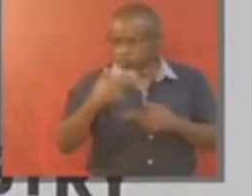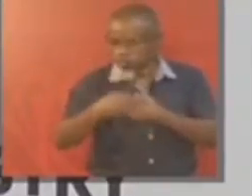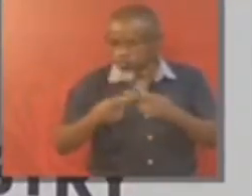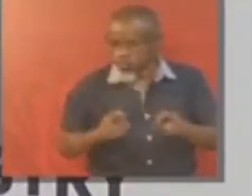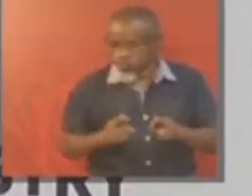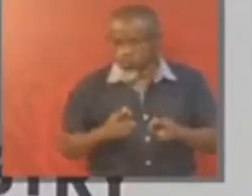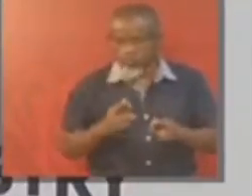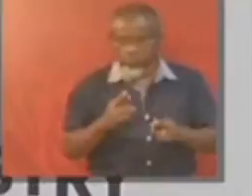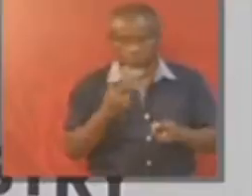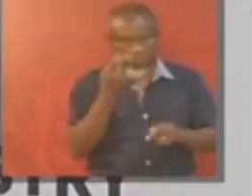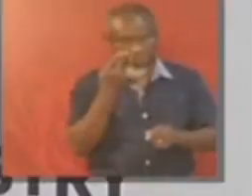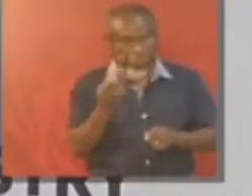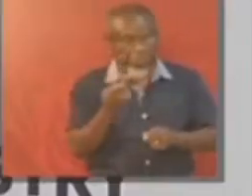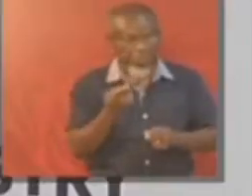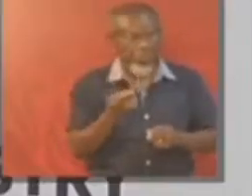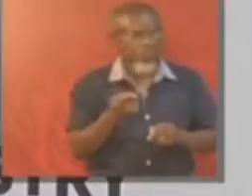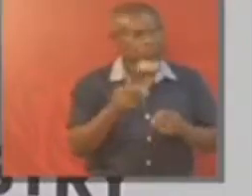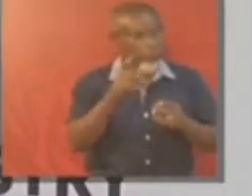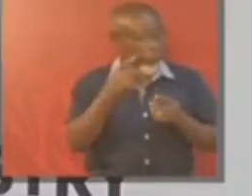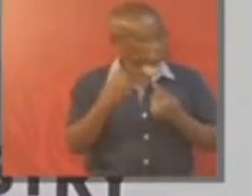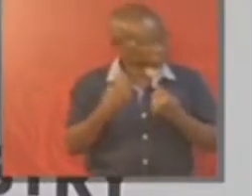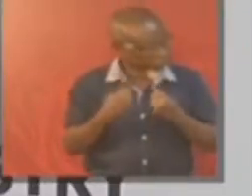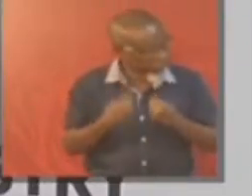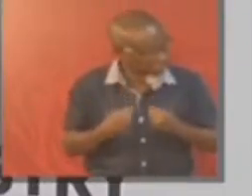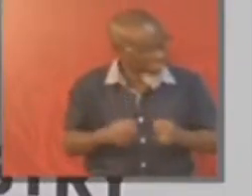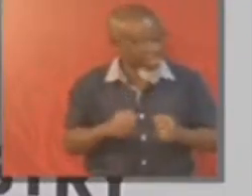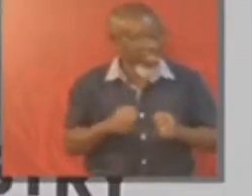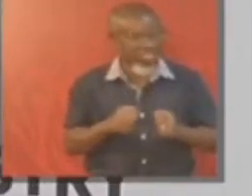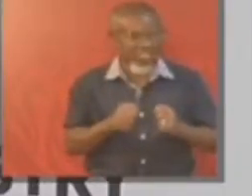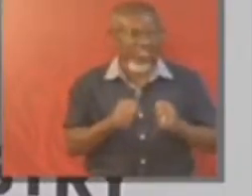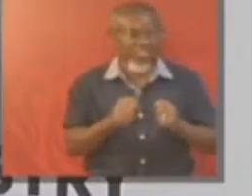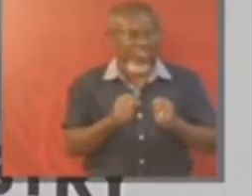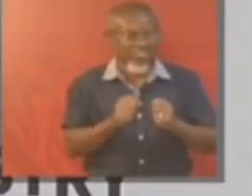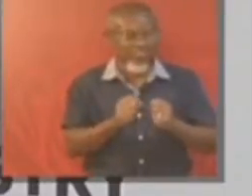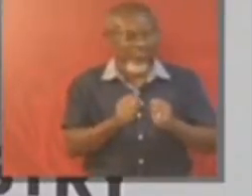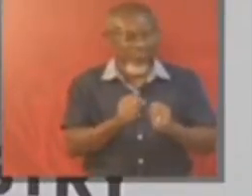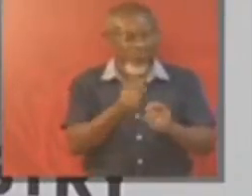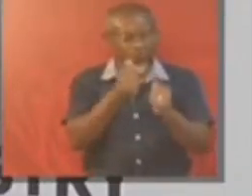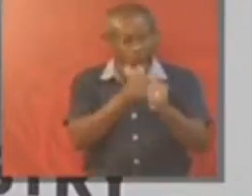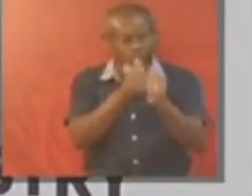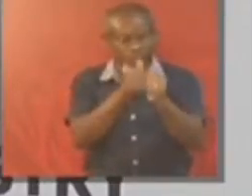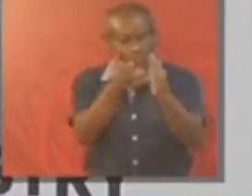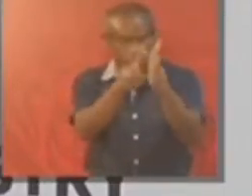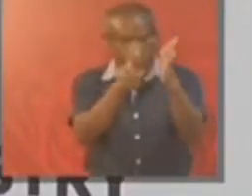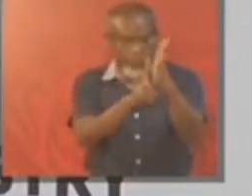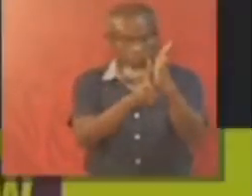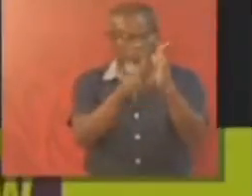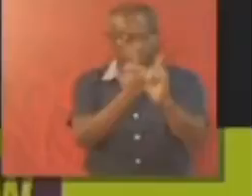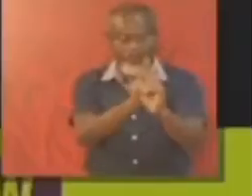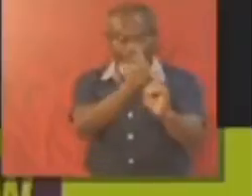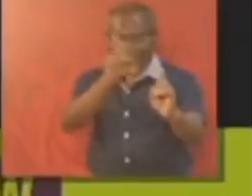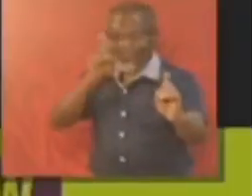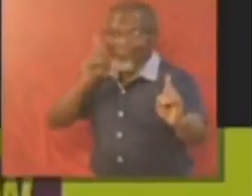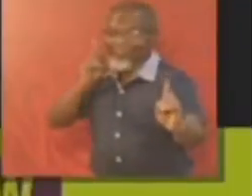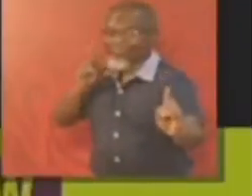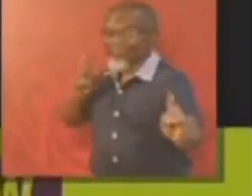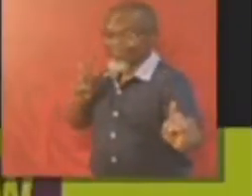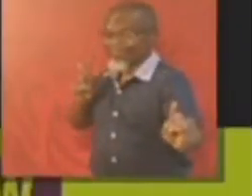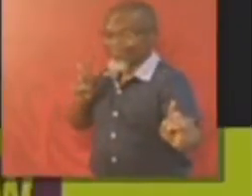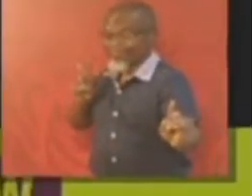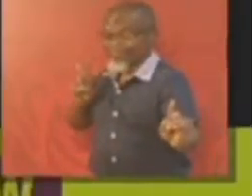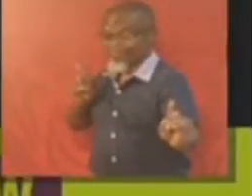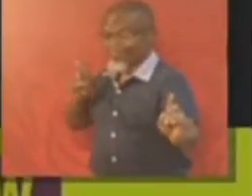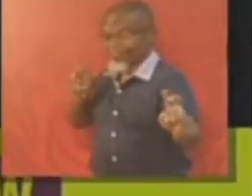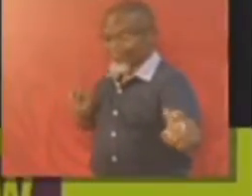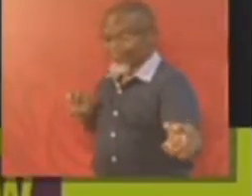your co-workers, to eat. You need to ensure that you are adhering to the physical distance. At the grocery and the market, sometimes when you are lining up